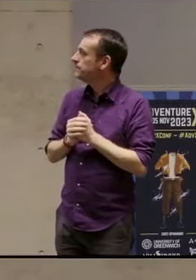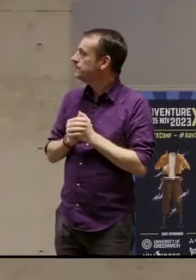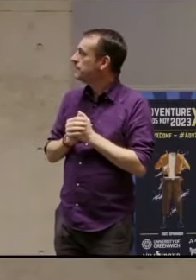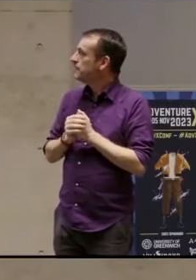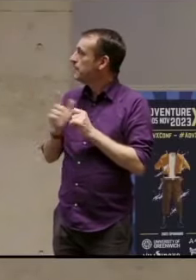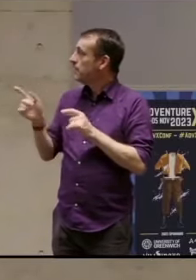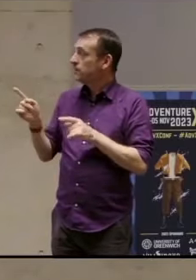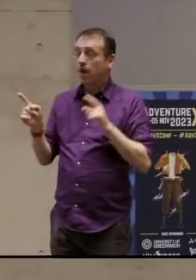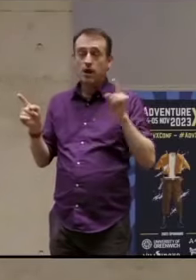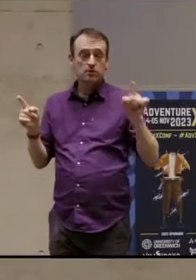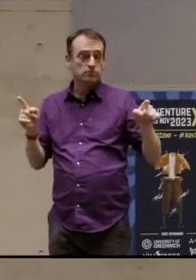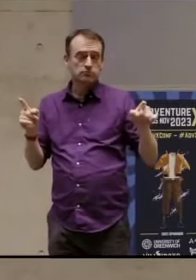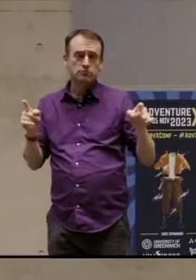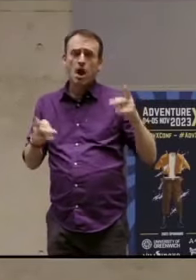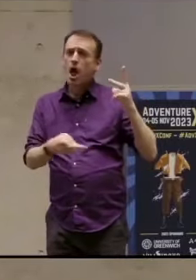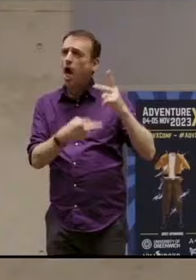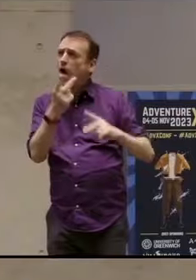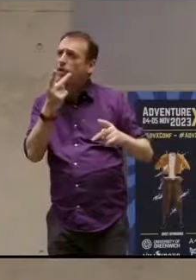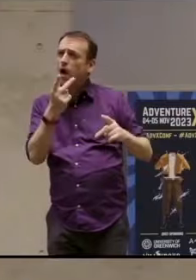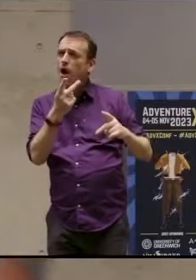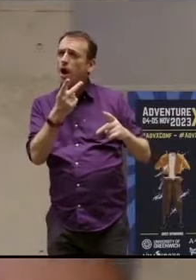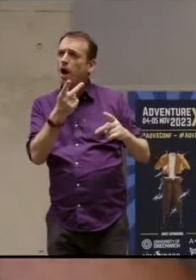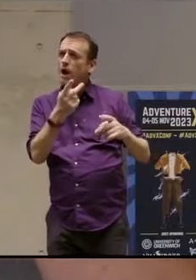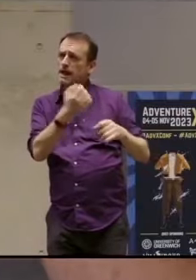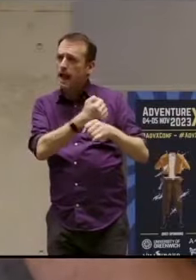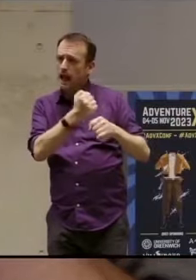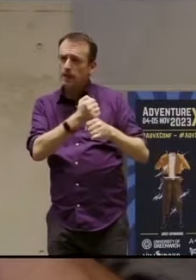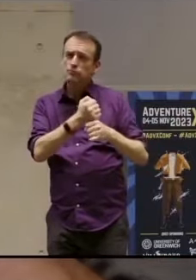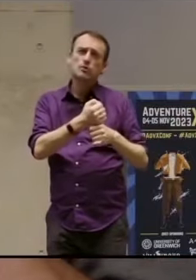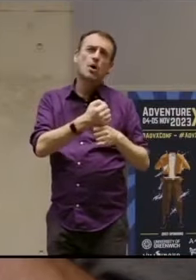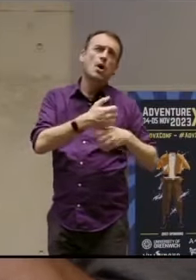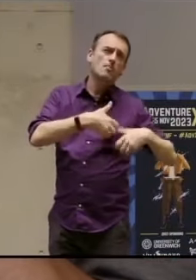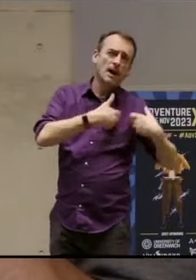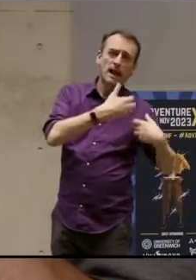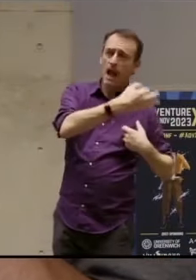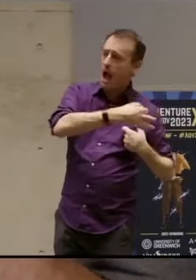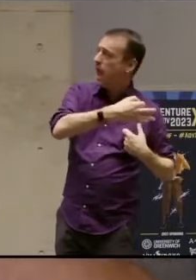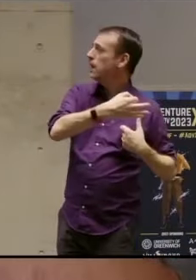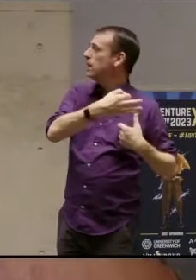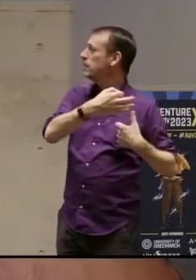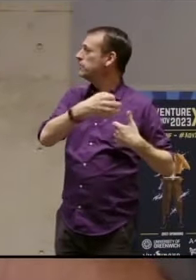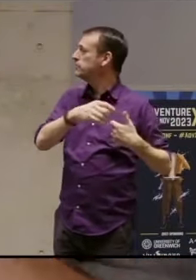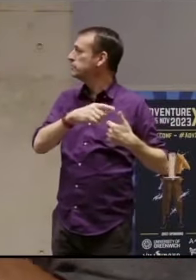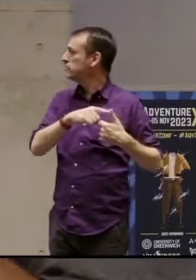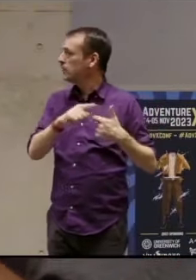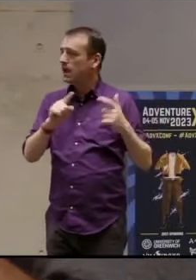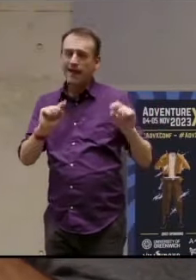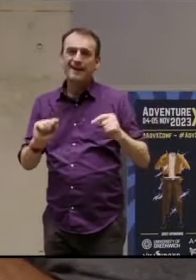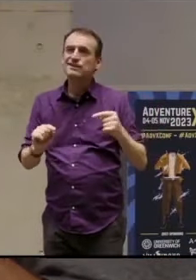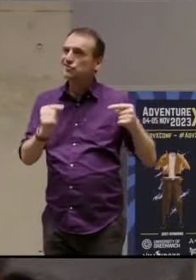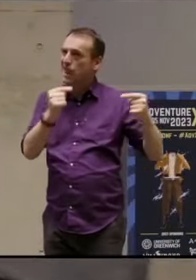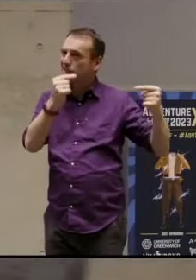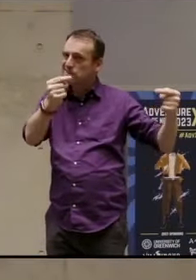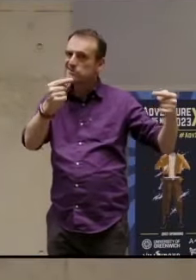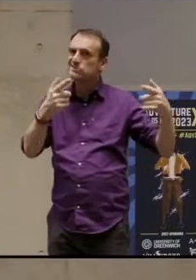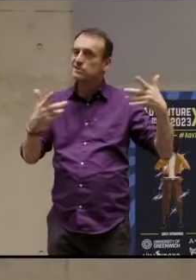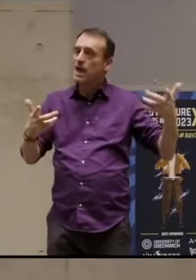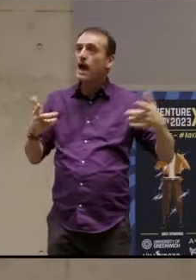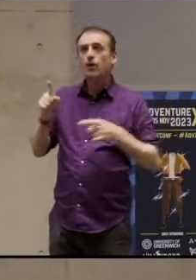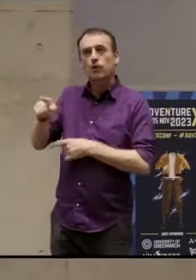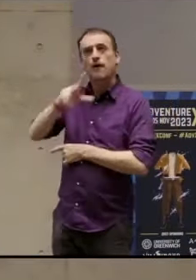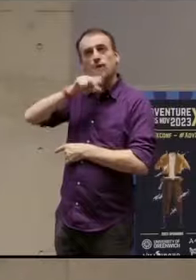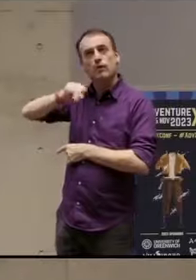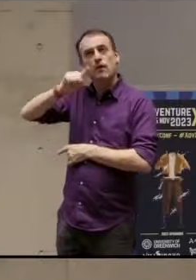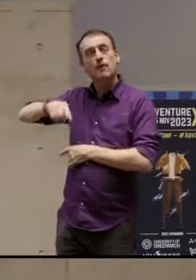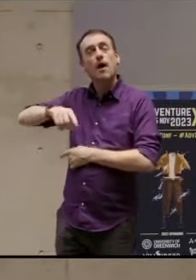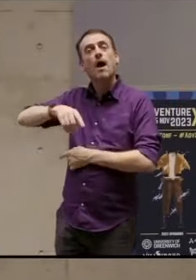titles like The Curse of Monkey Island with its charming style, high-res cartoonish graphics, and professional voiceovers. And if you're curious